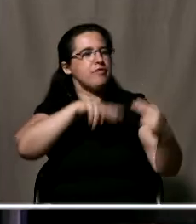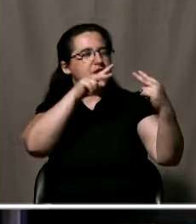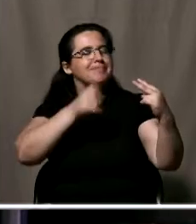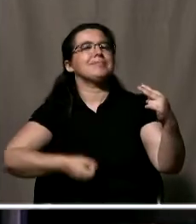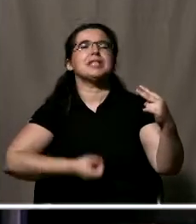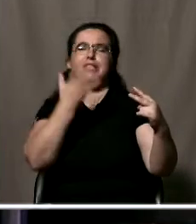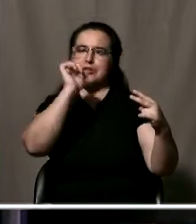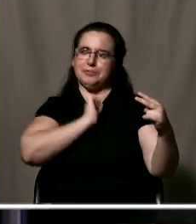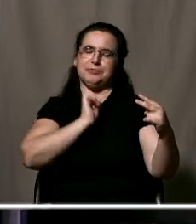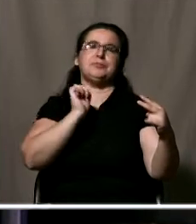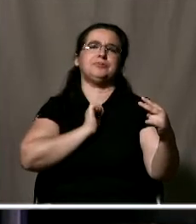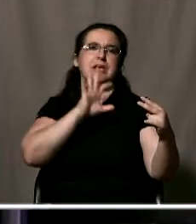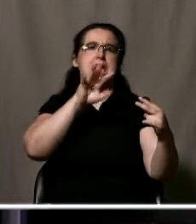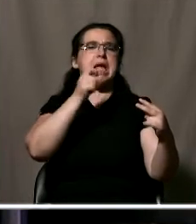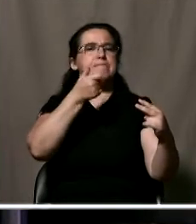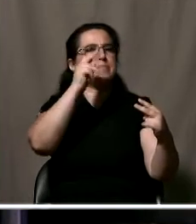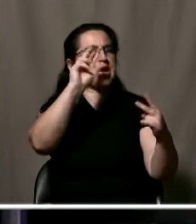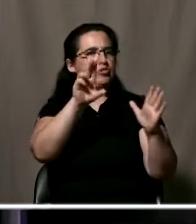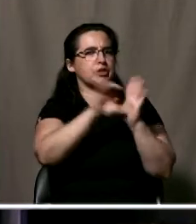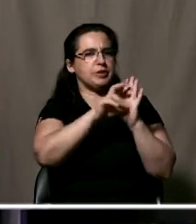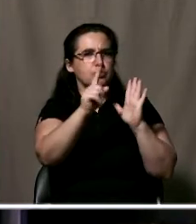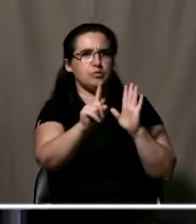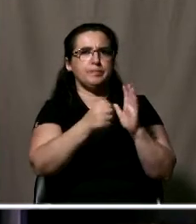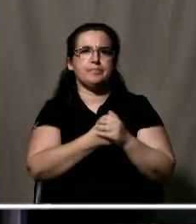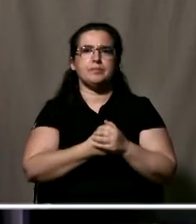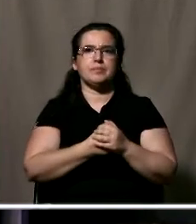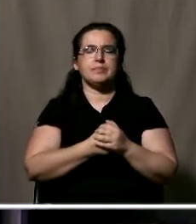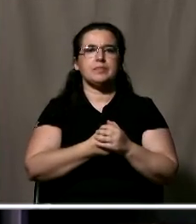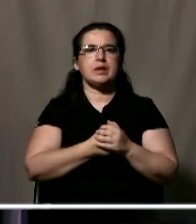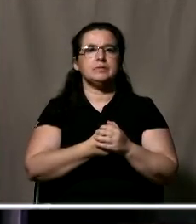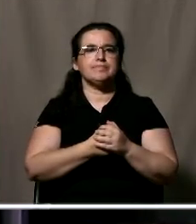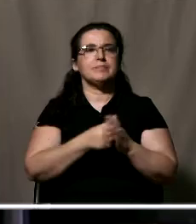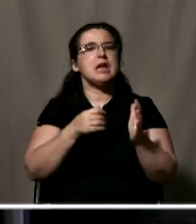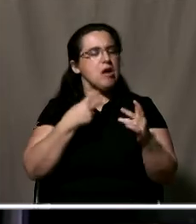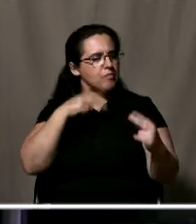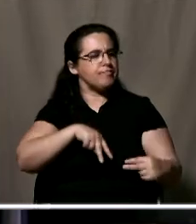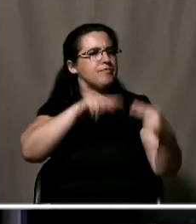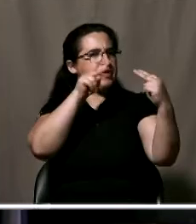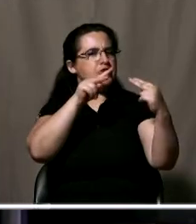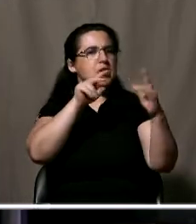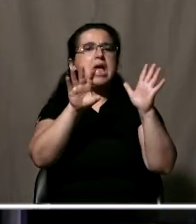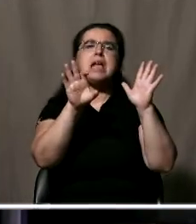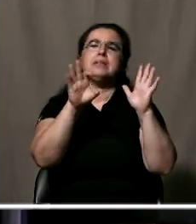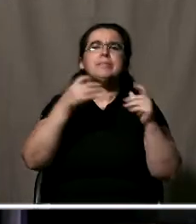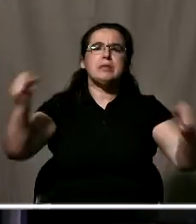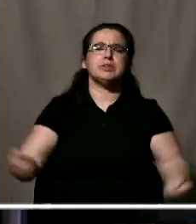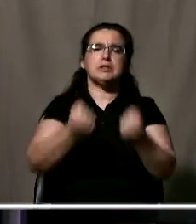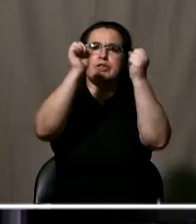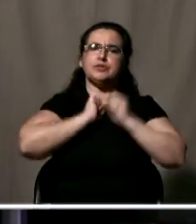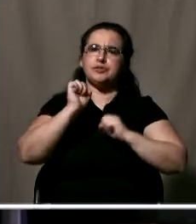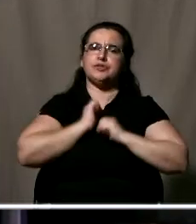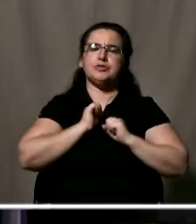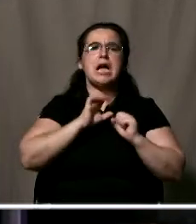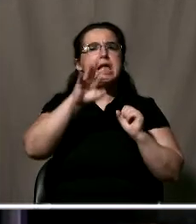em Hebreus 1. I see him as my redeemer in Hebrews 2. Eu vejo como meu redentor em Hebreus 2. Hebrews chapter 3.